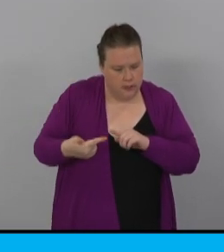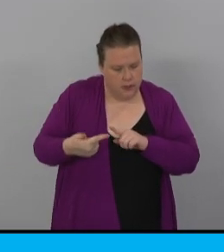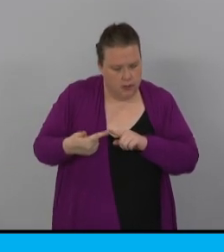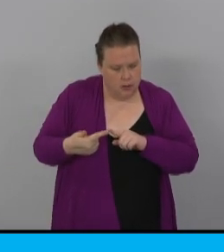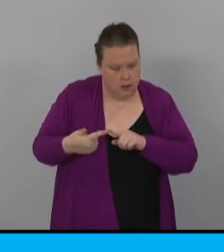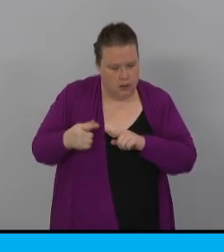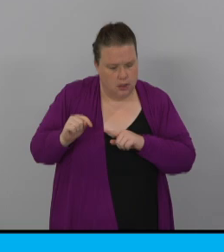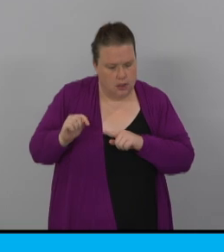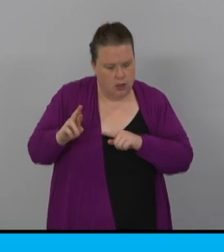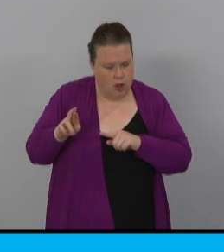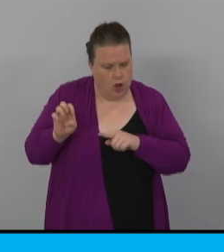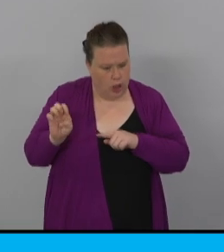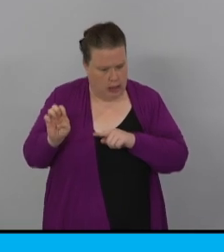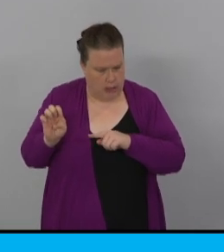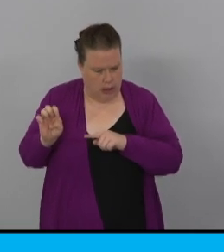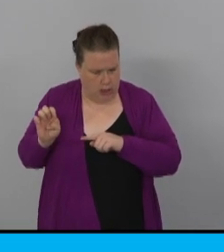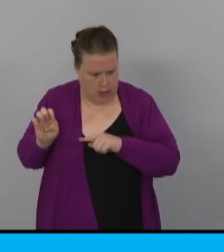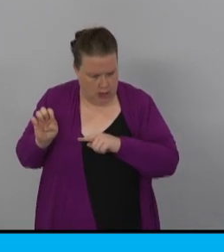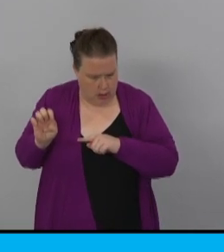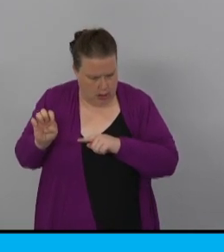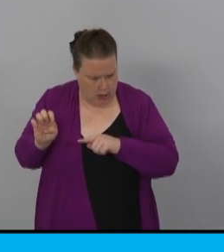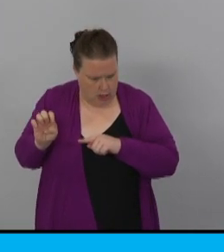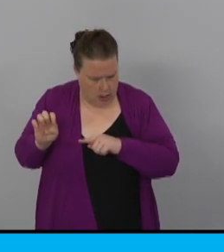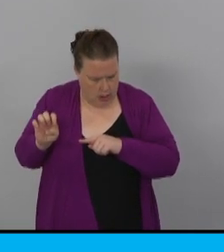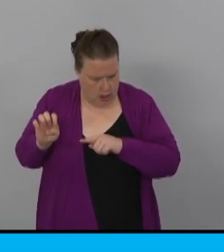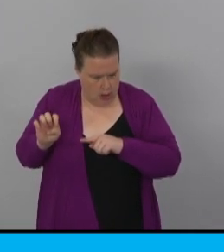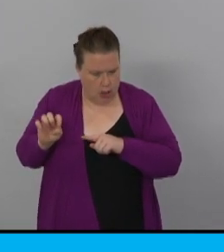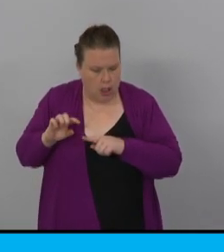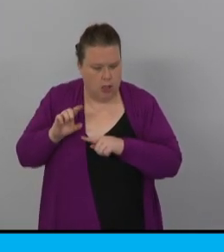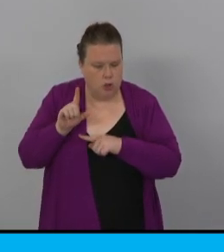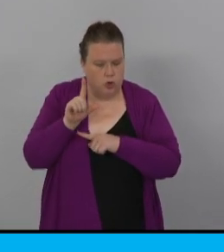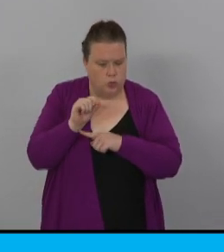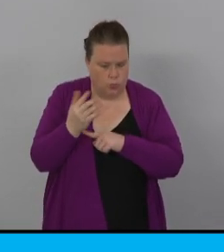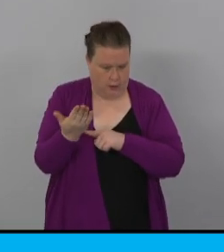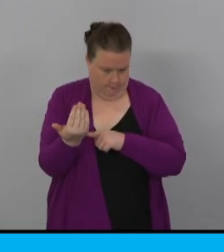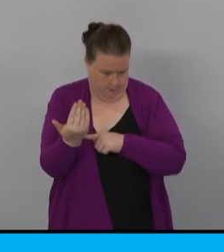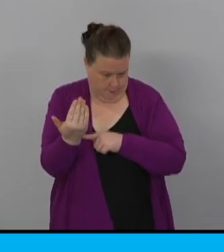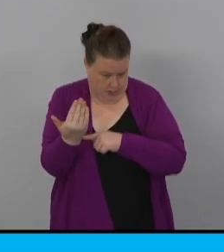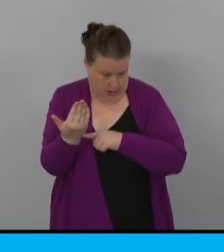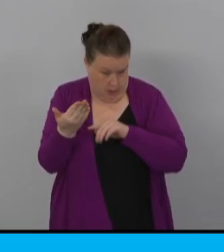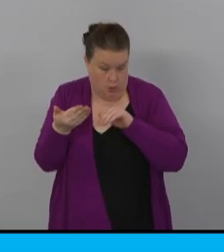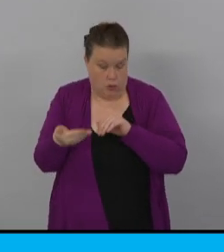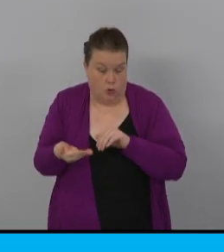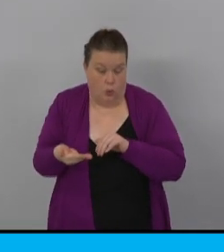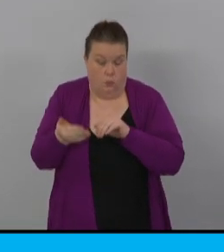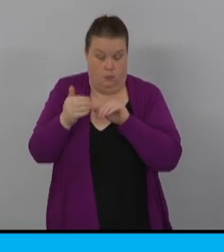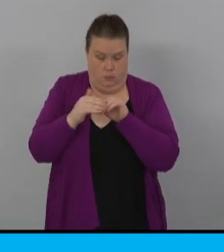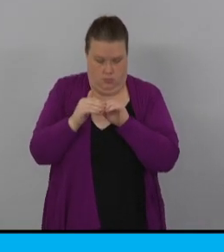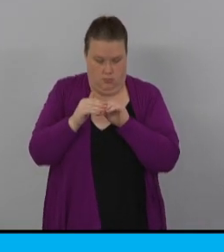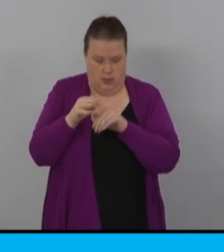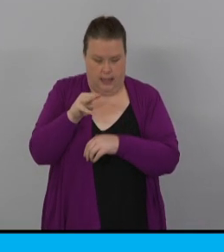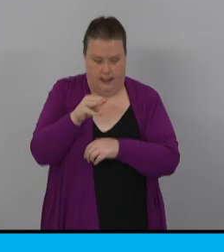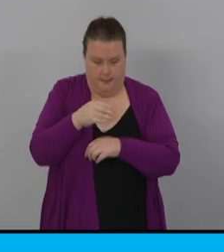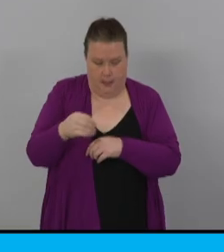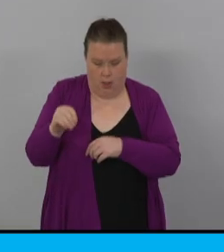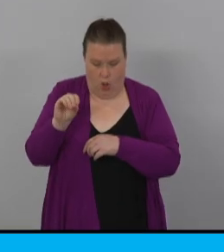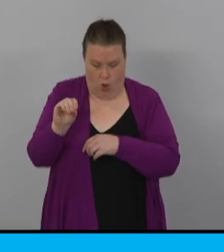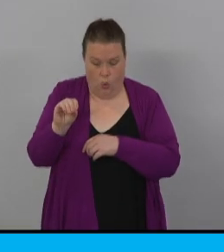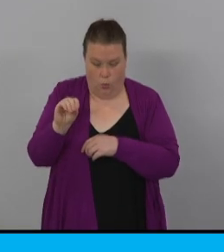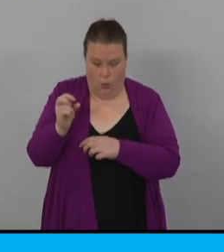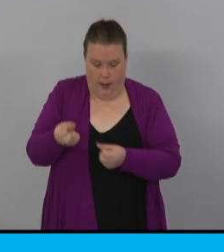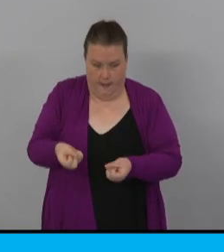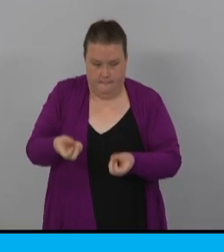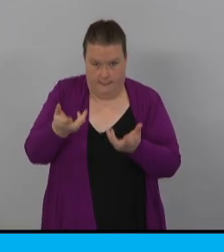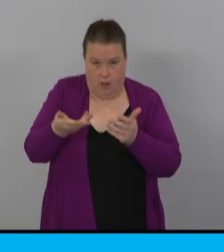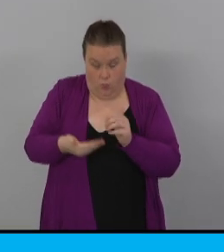well, in 2015, so you can see that went up a little bit. Our M&O amounts went up a little bit,